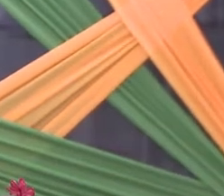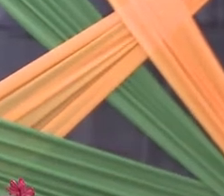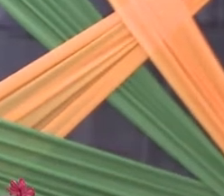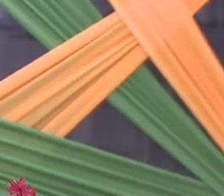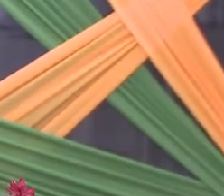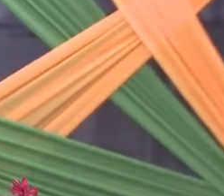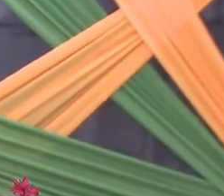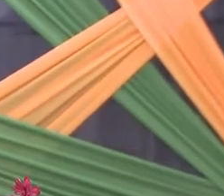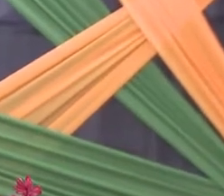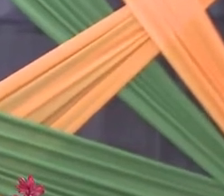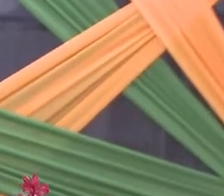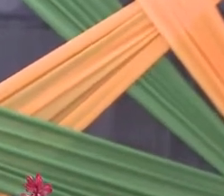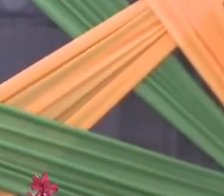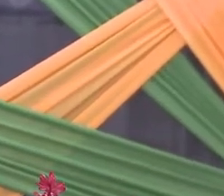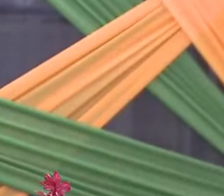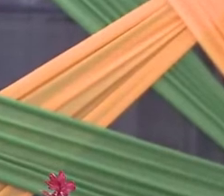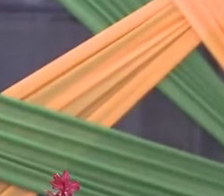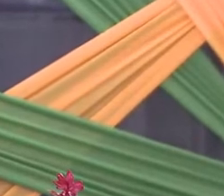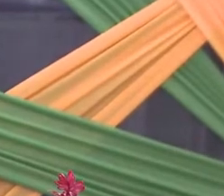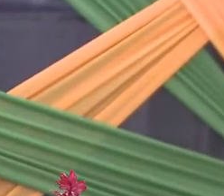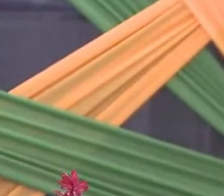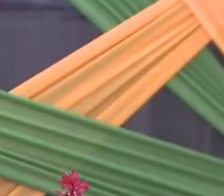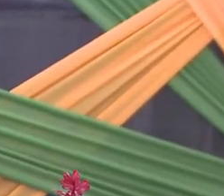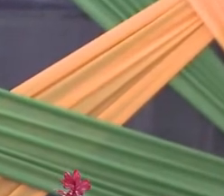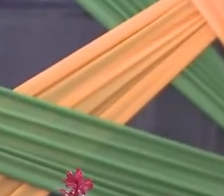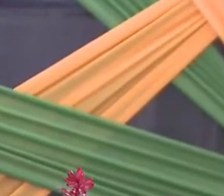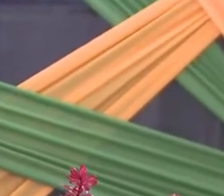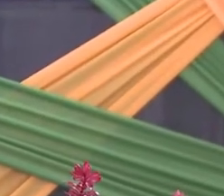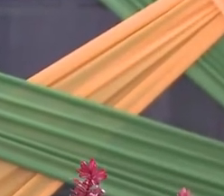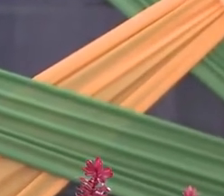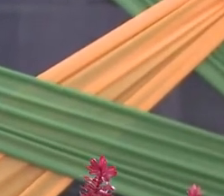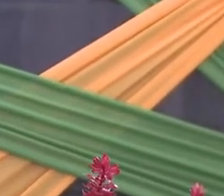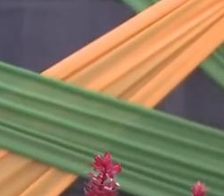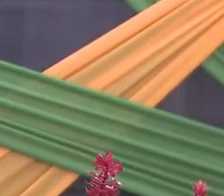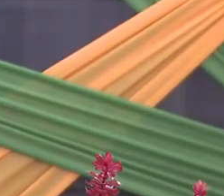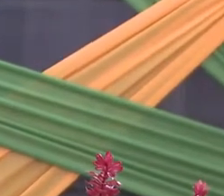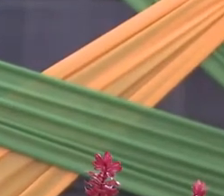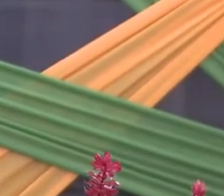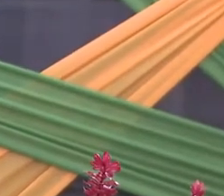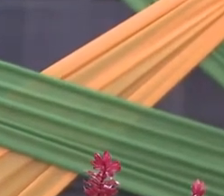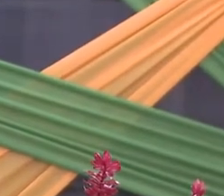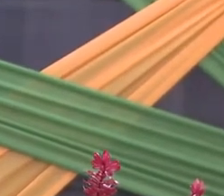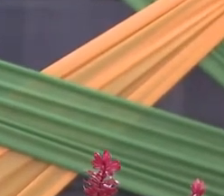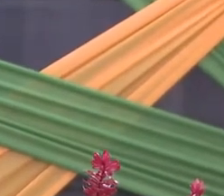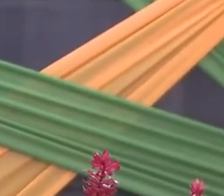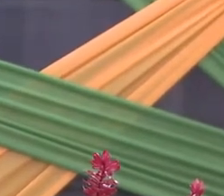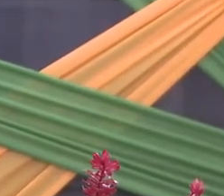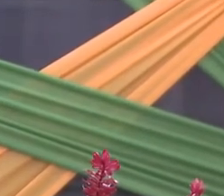church for announcements and other important matters.